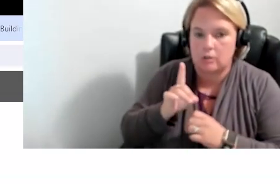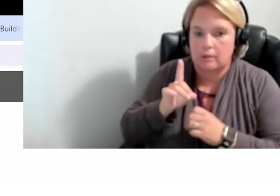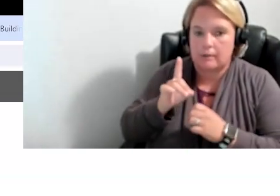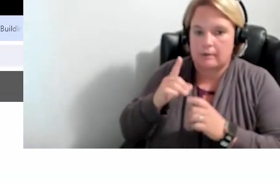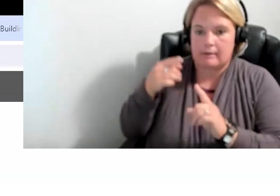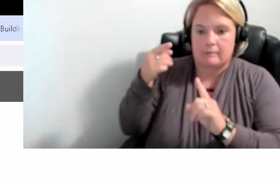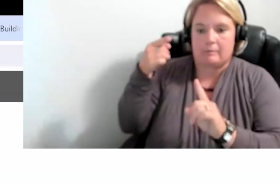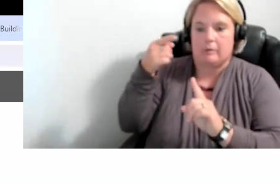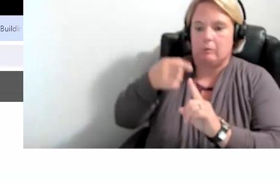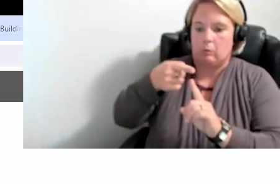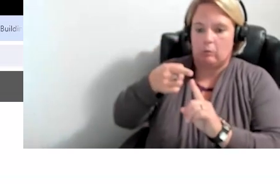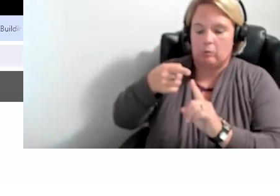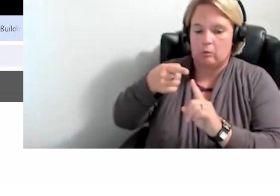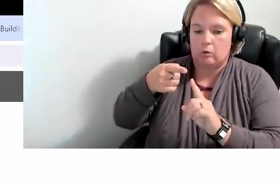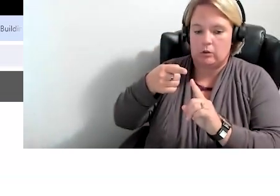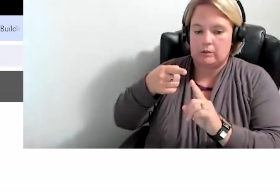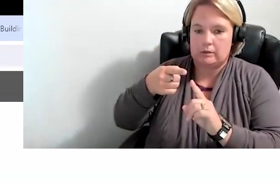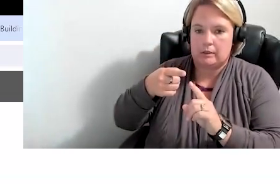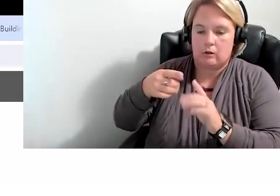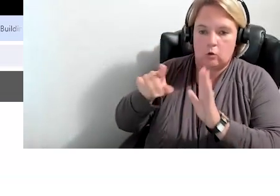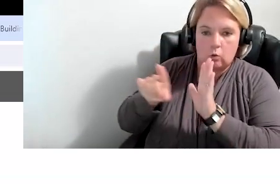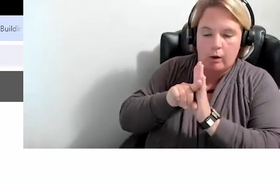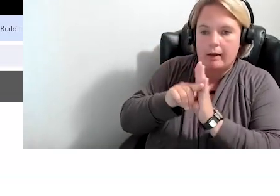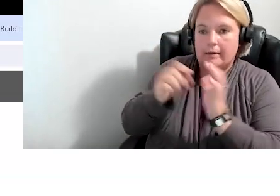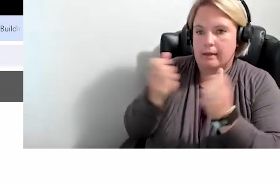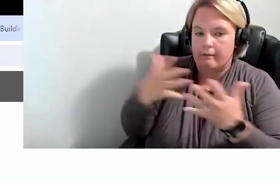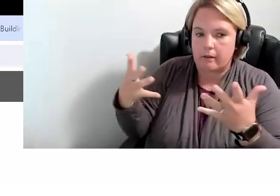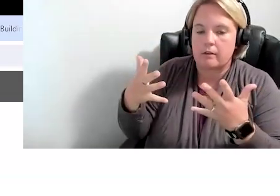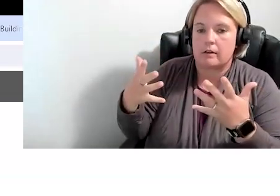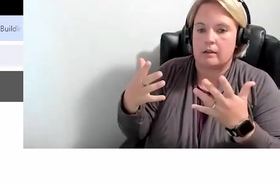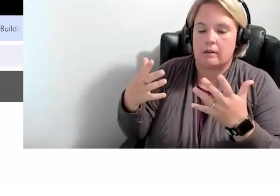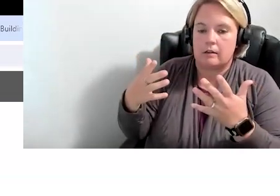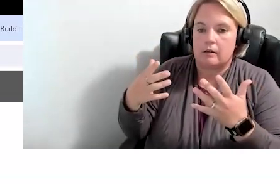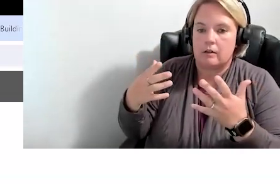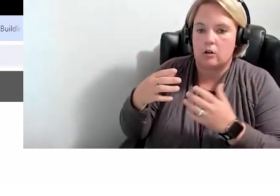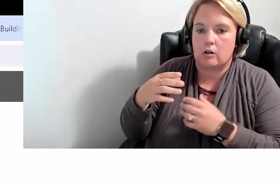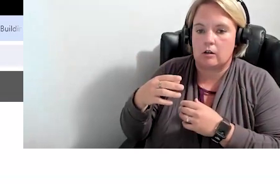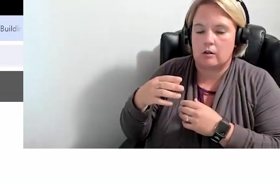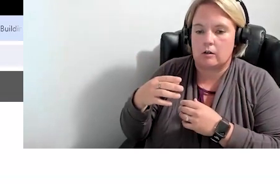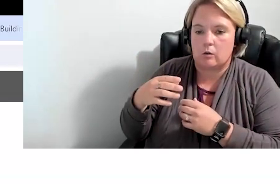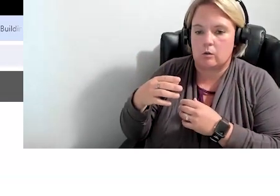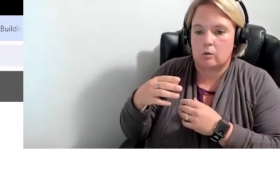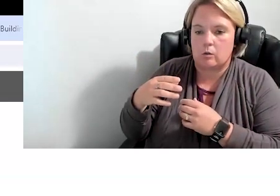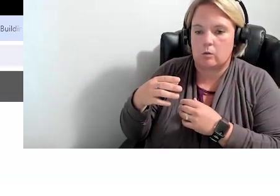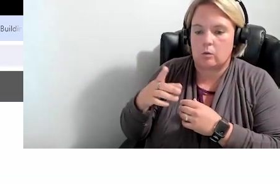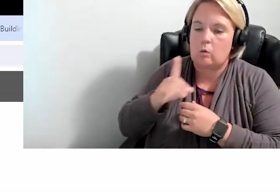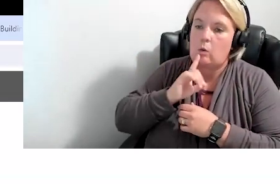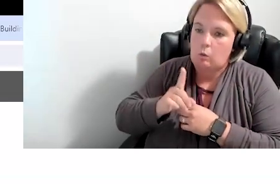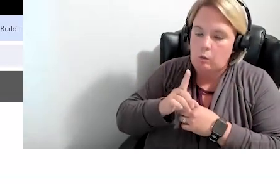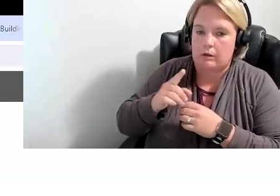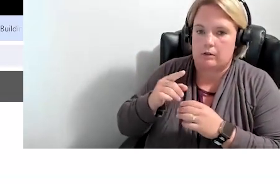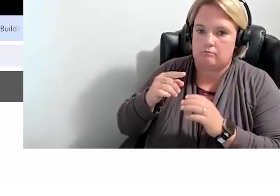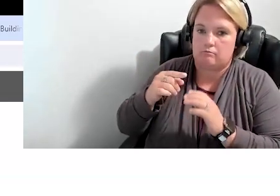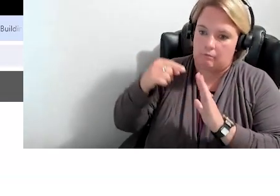endpoints when you can see, you know, students' grades and all those things. So we think about like FERPA and all these, but we definitely like looked into